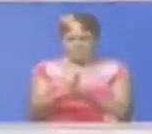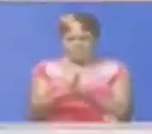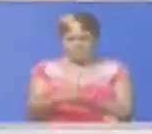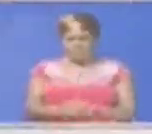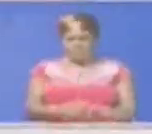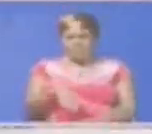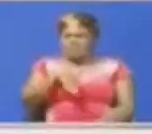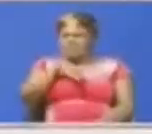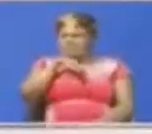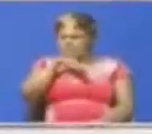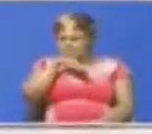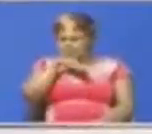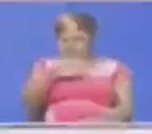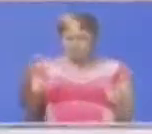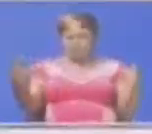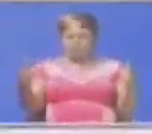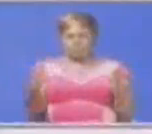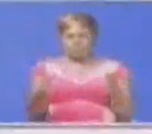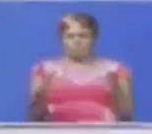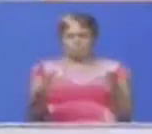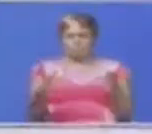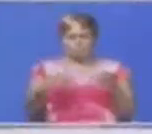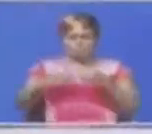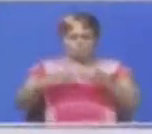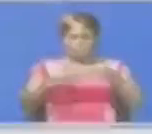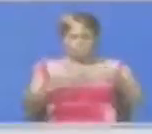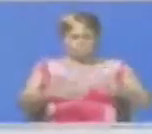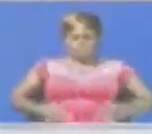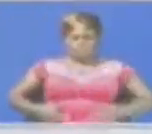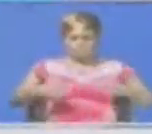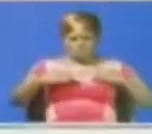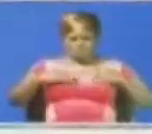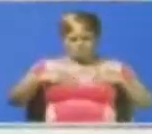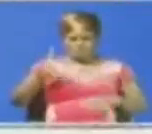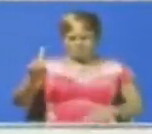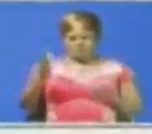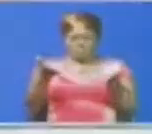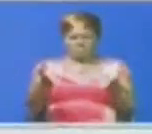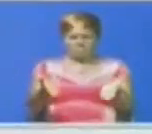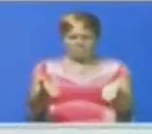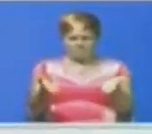Raila Odinga and his entourage are led to the crime scene. One body is still lying on the ground.